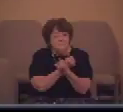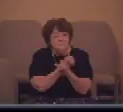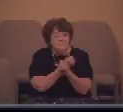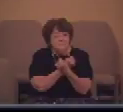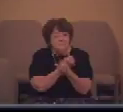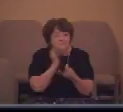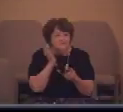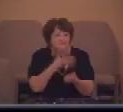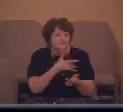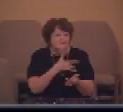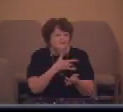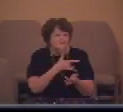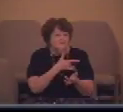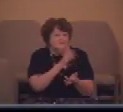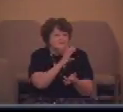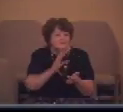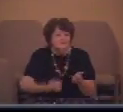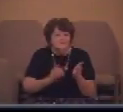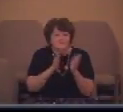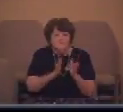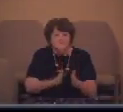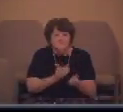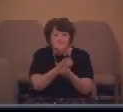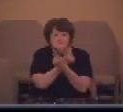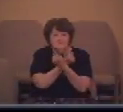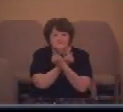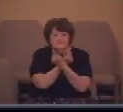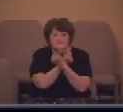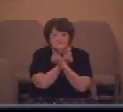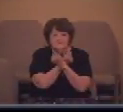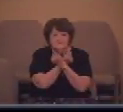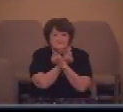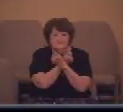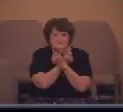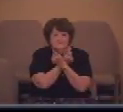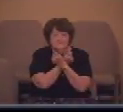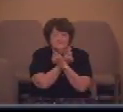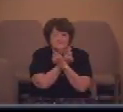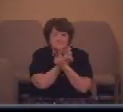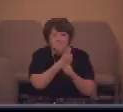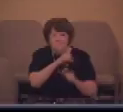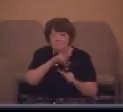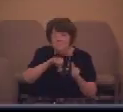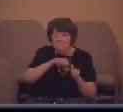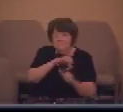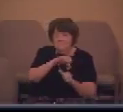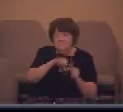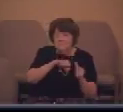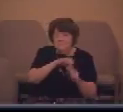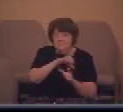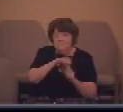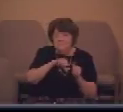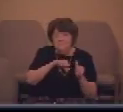binds our hearts in Christian love. The